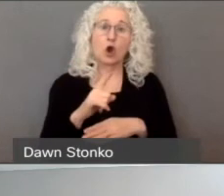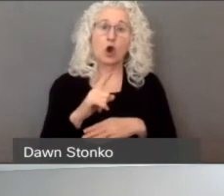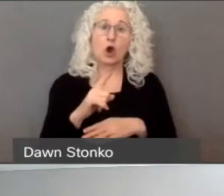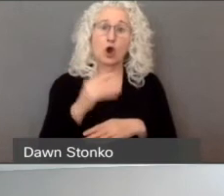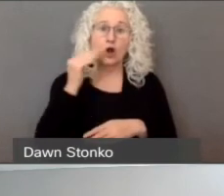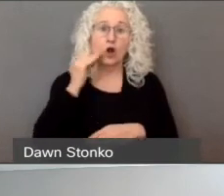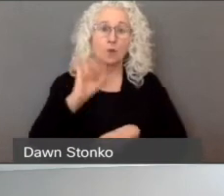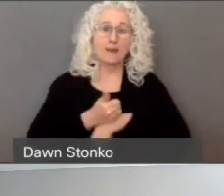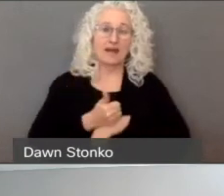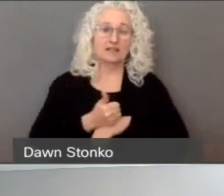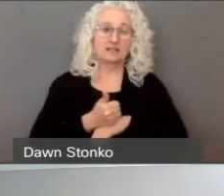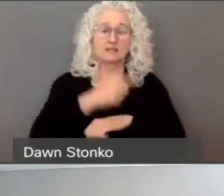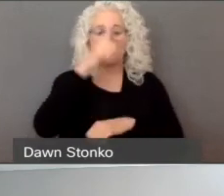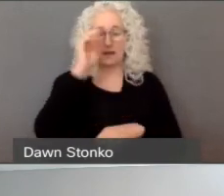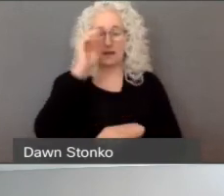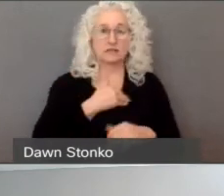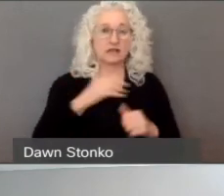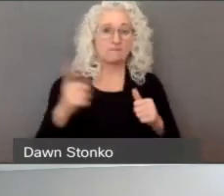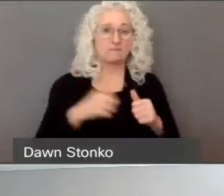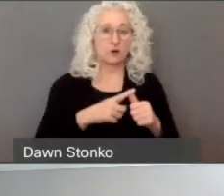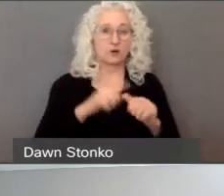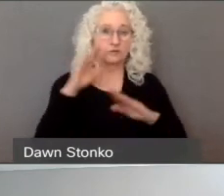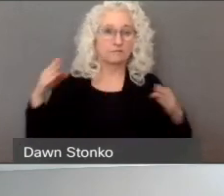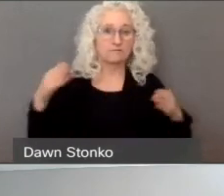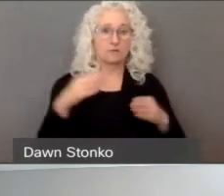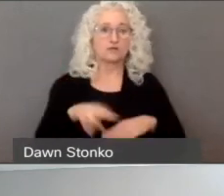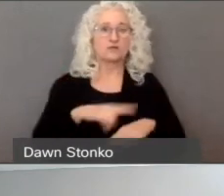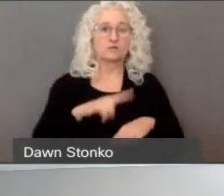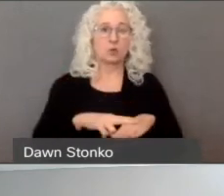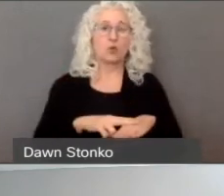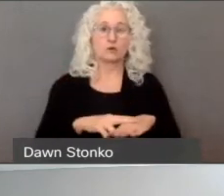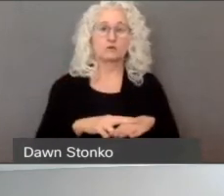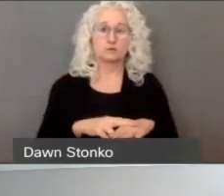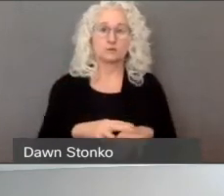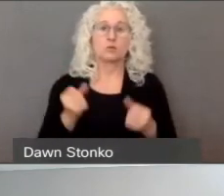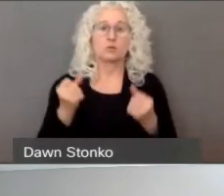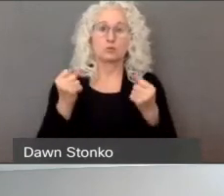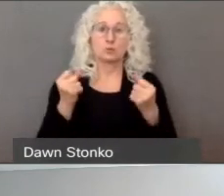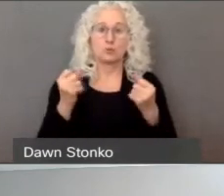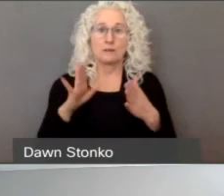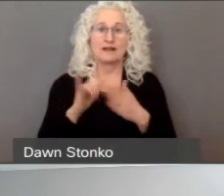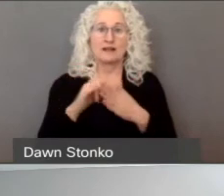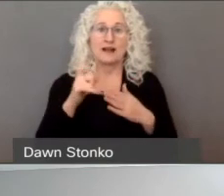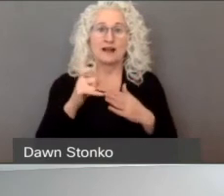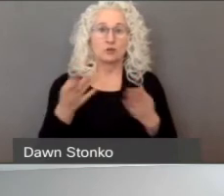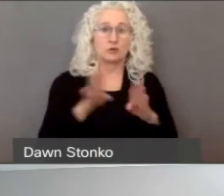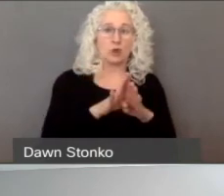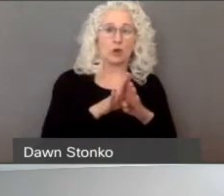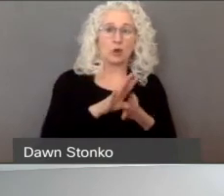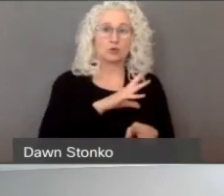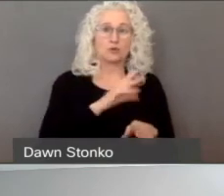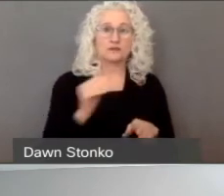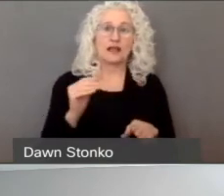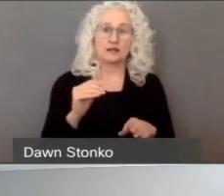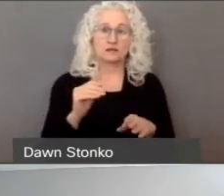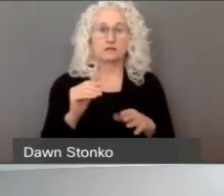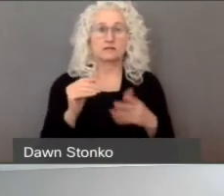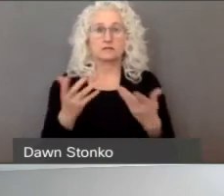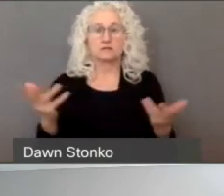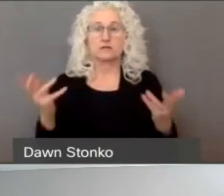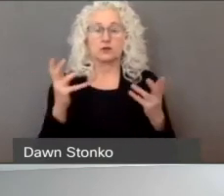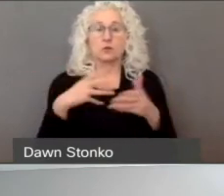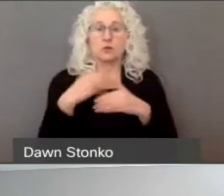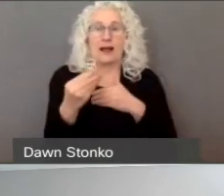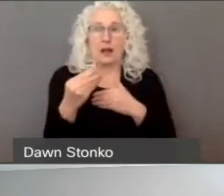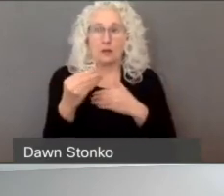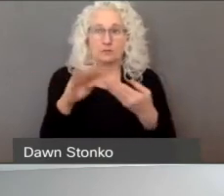home-based, because our first focus, of course, were a lot of the ones who had to shutter and were frontward facing. So I